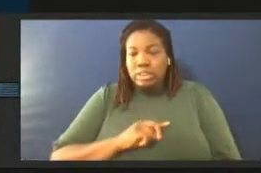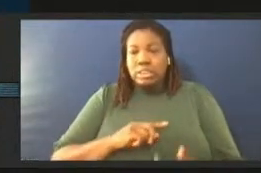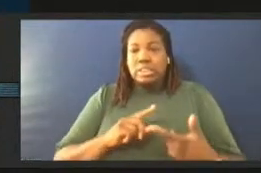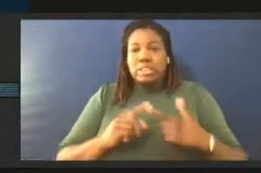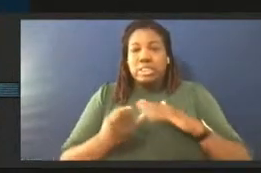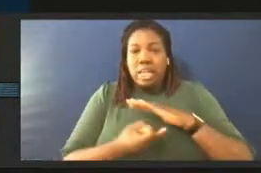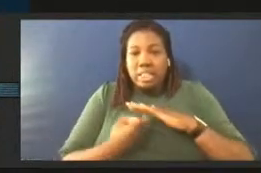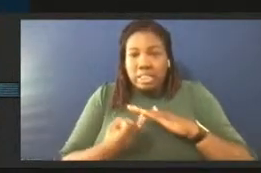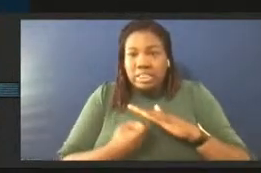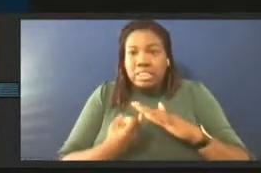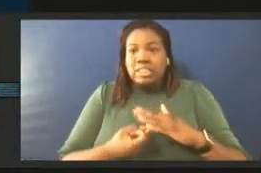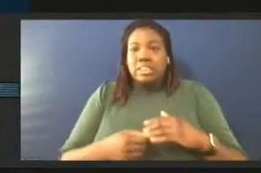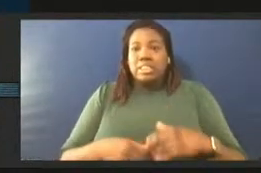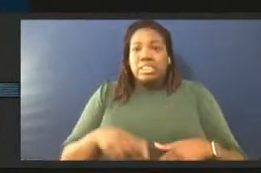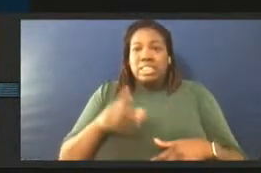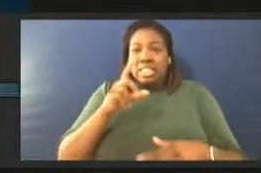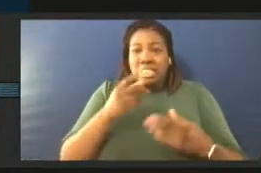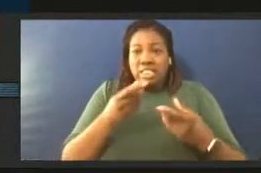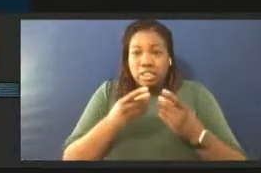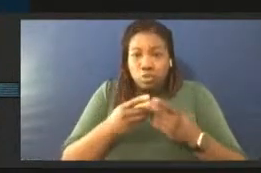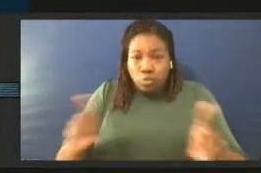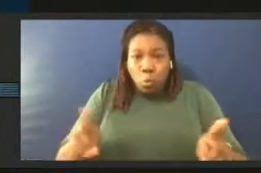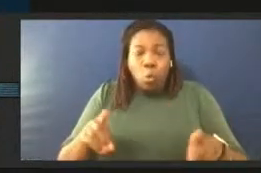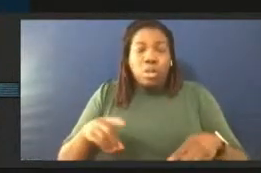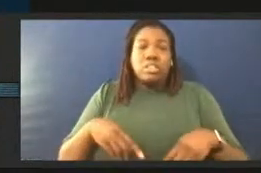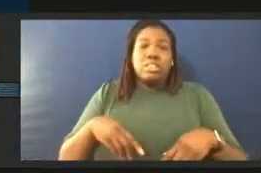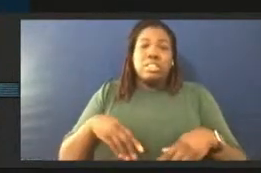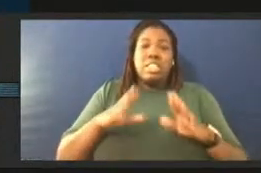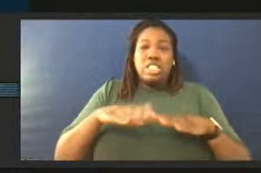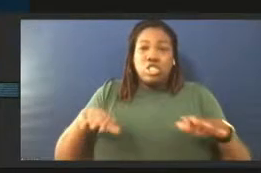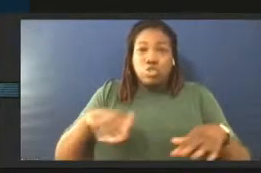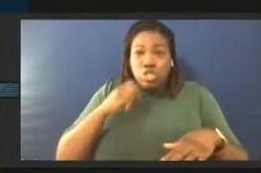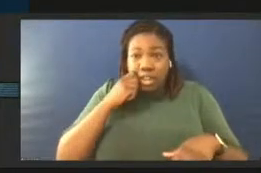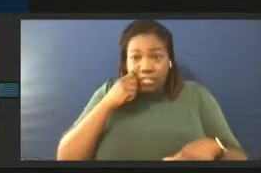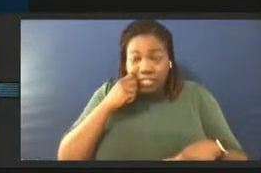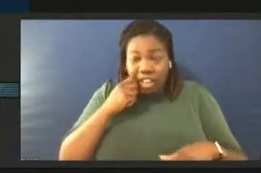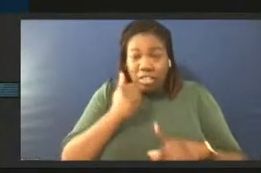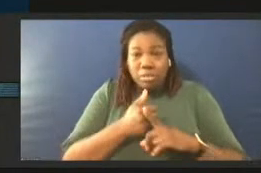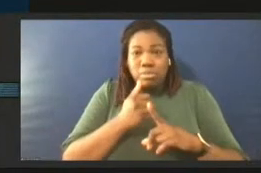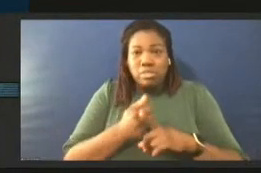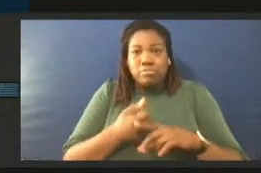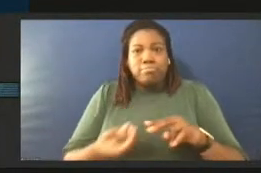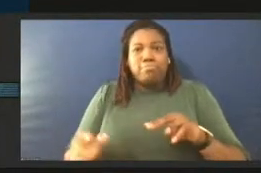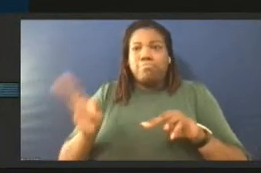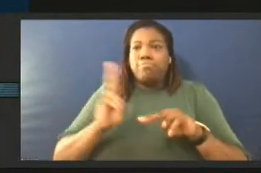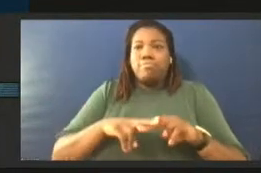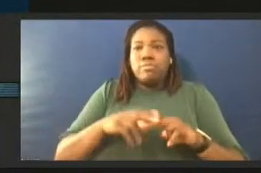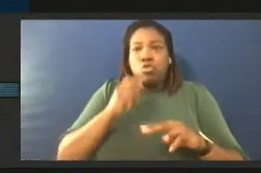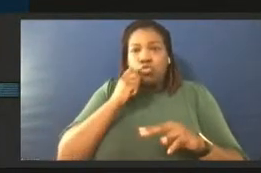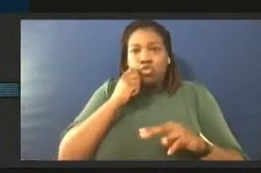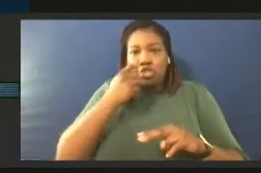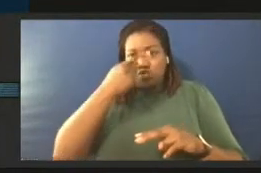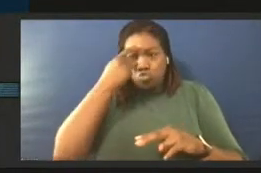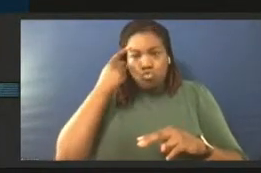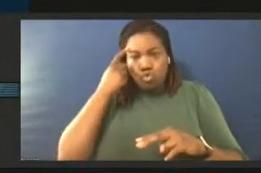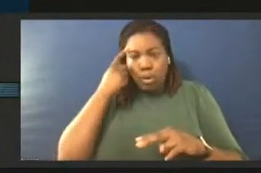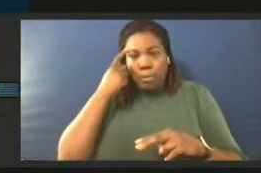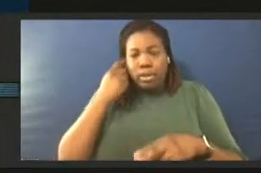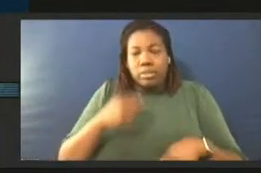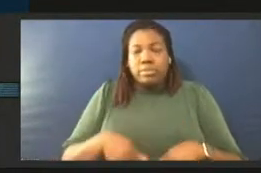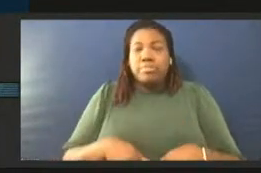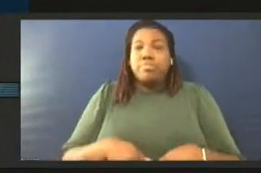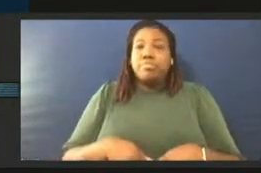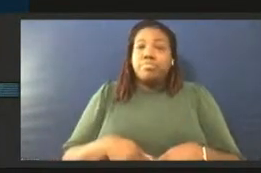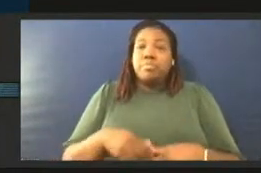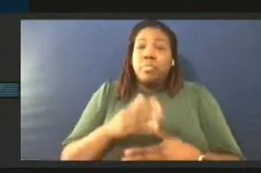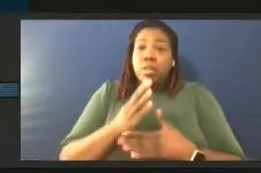increased prevalence of divorce, and for children of color, an uptick in racial trauma. The portion of mental